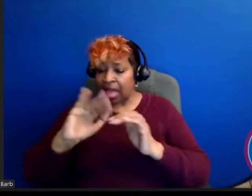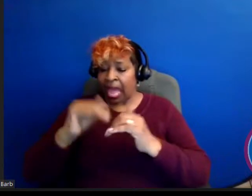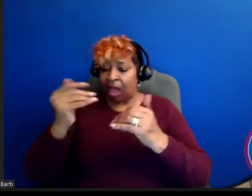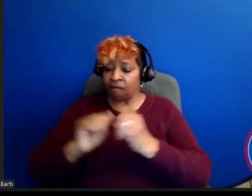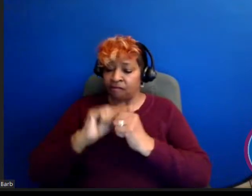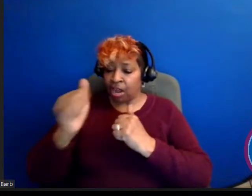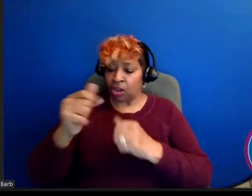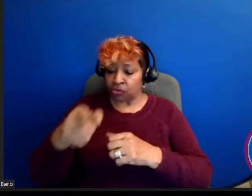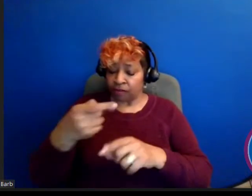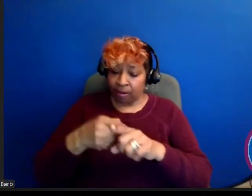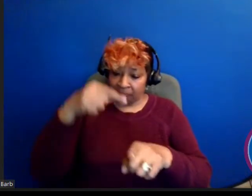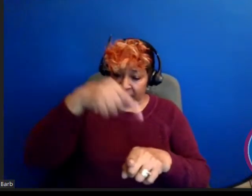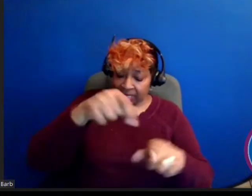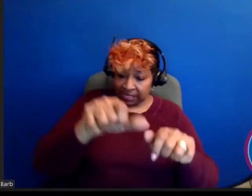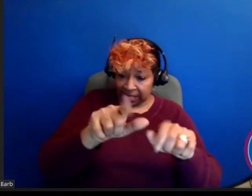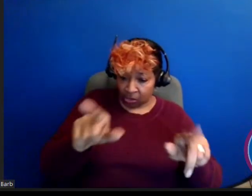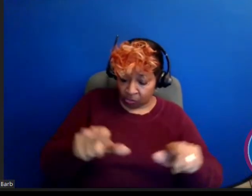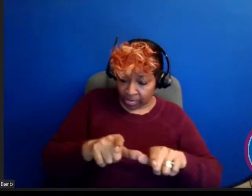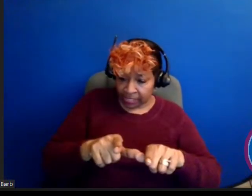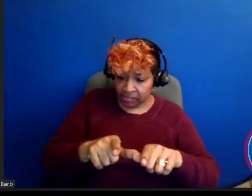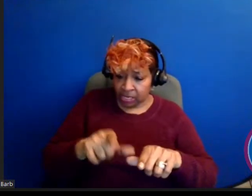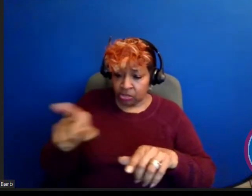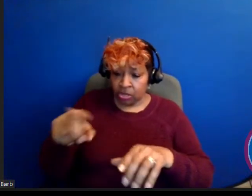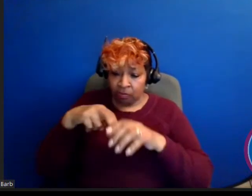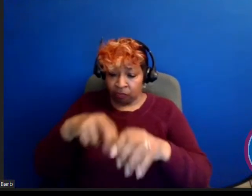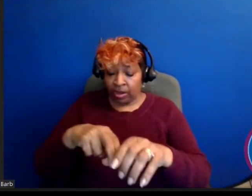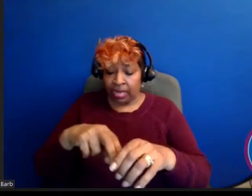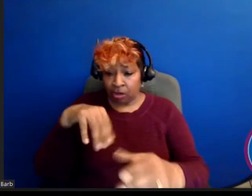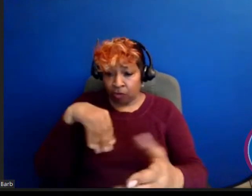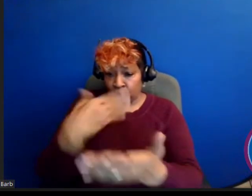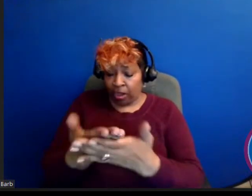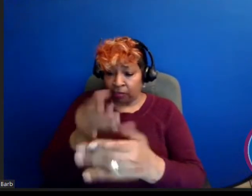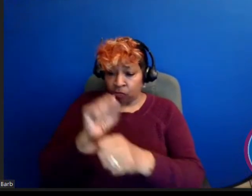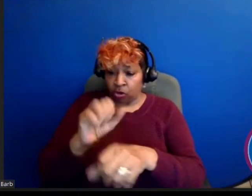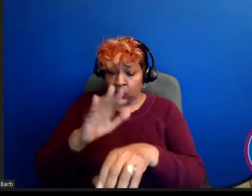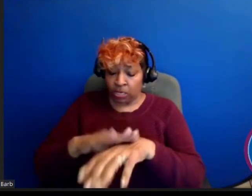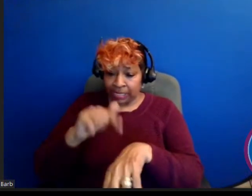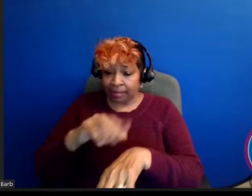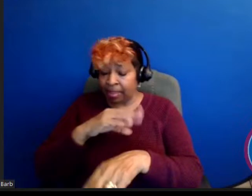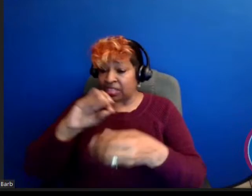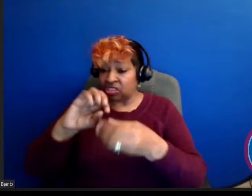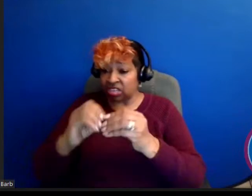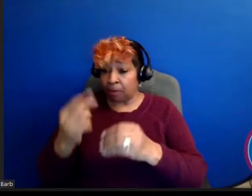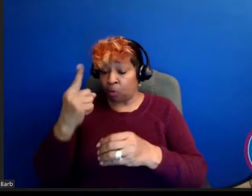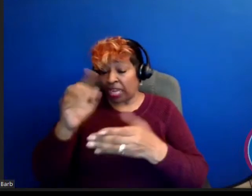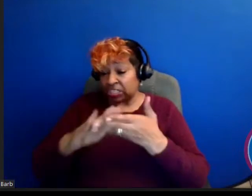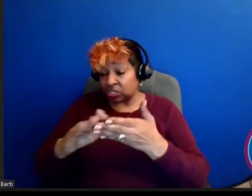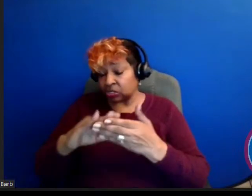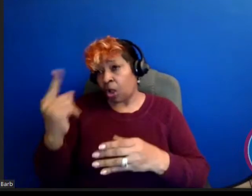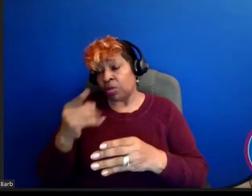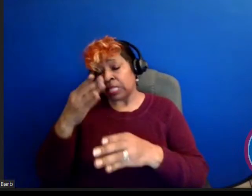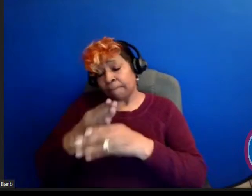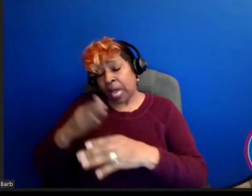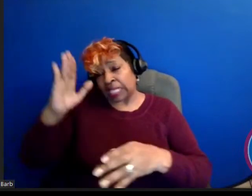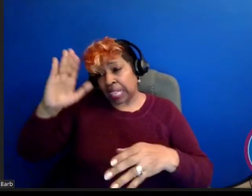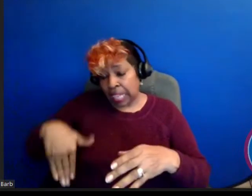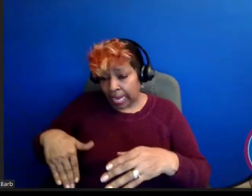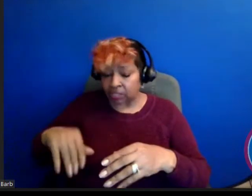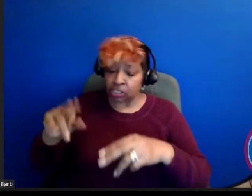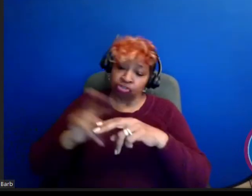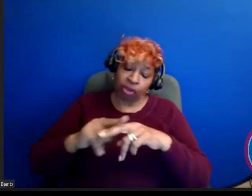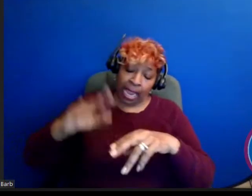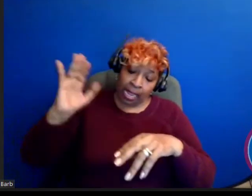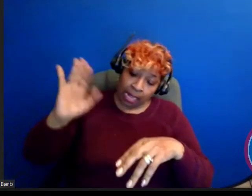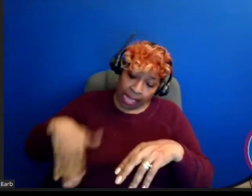this location? Will you be able to arrive to work on time? And then of course, the number one excuse there's always the bus was late, the train is late,